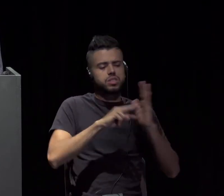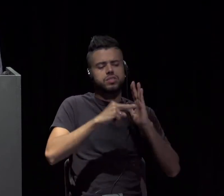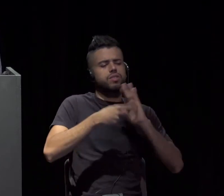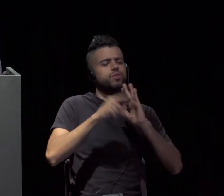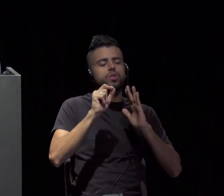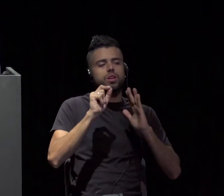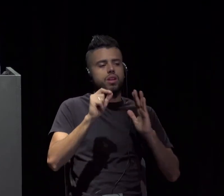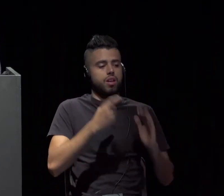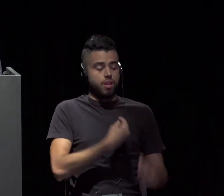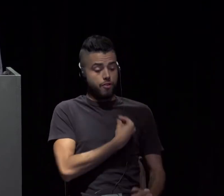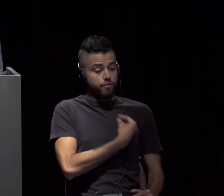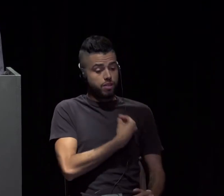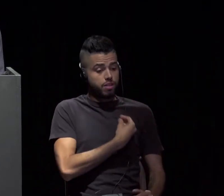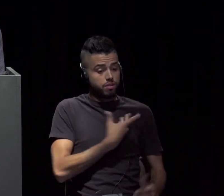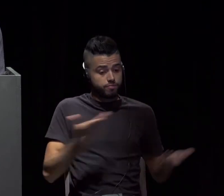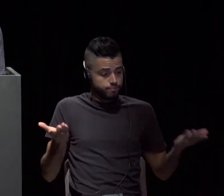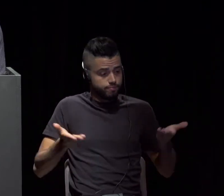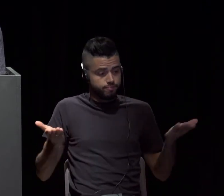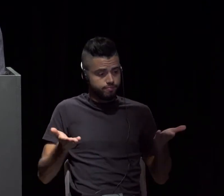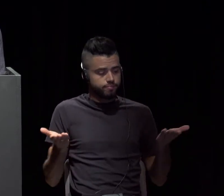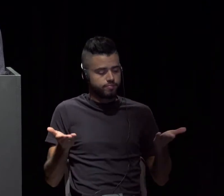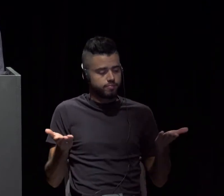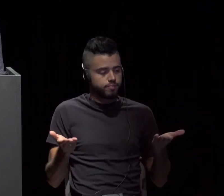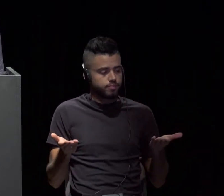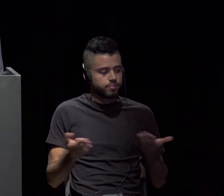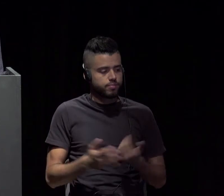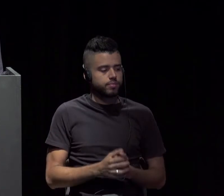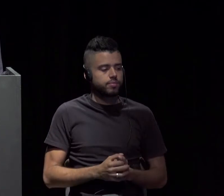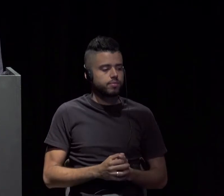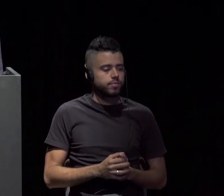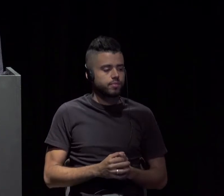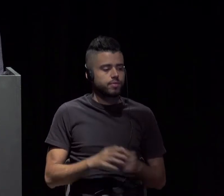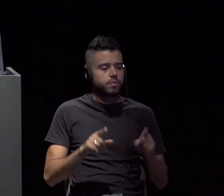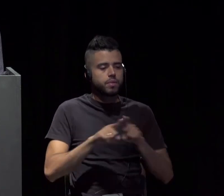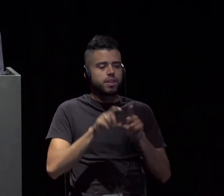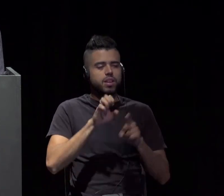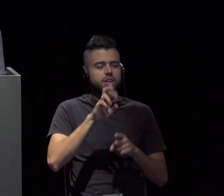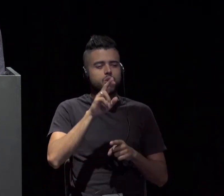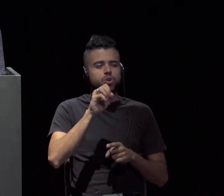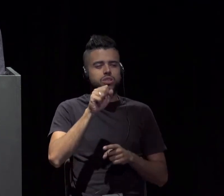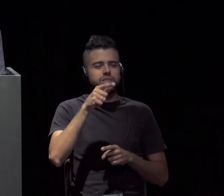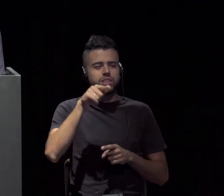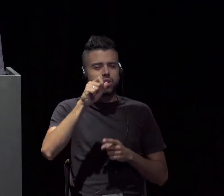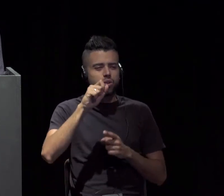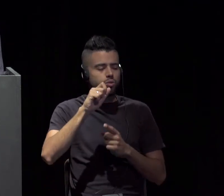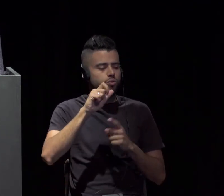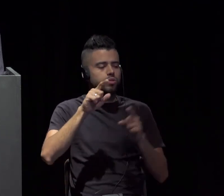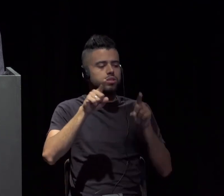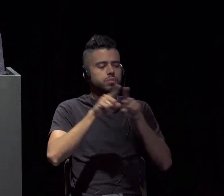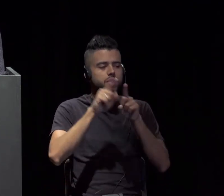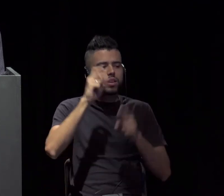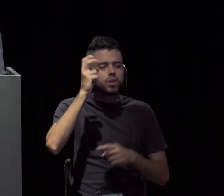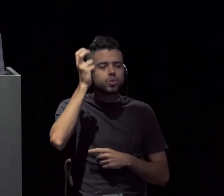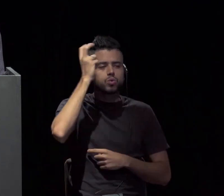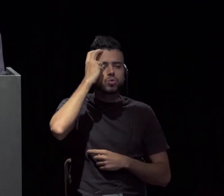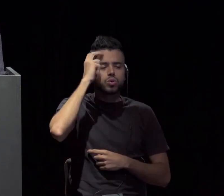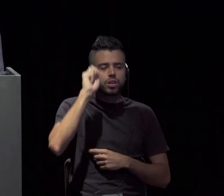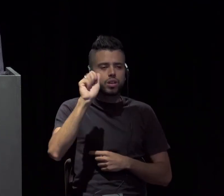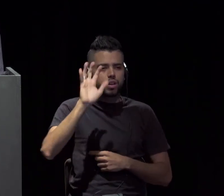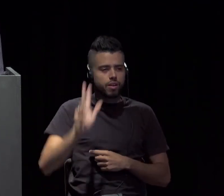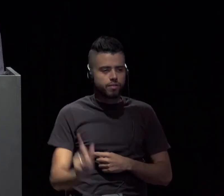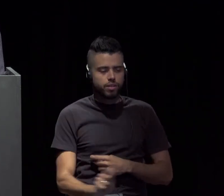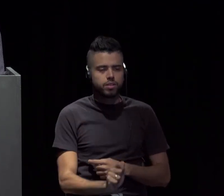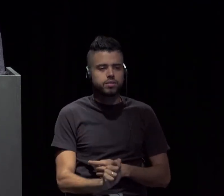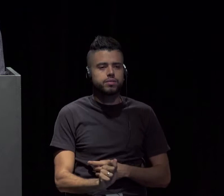the devastating power of erosion, the annihilation of African cultures and cherished traditions by European